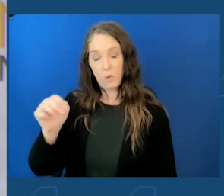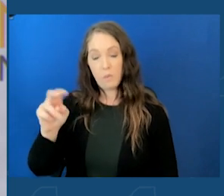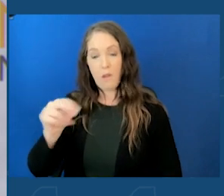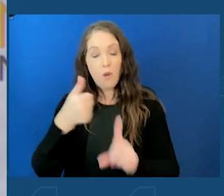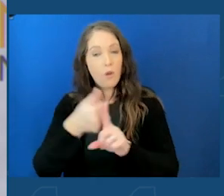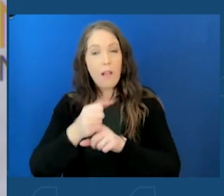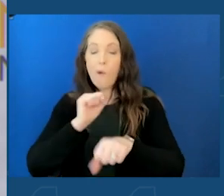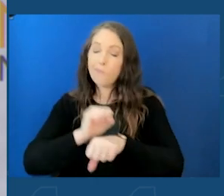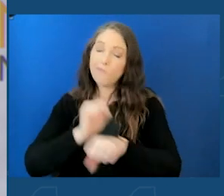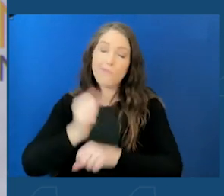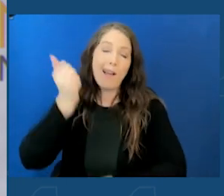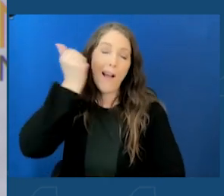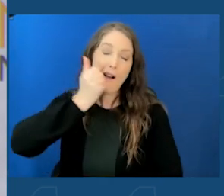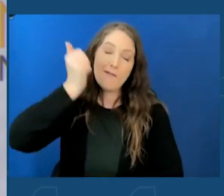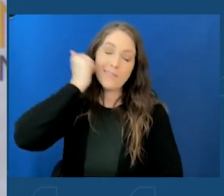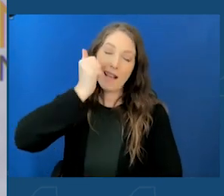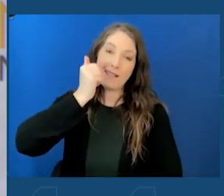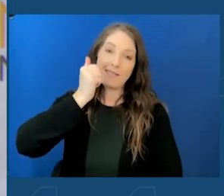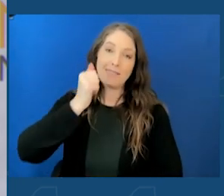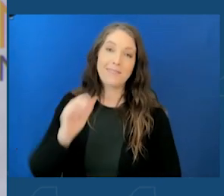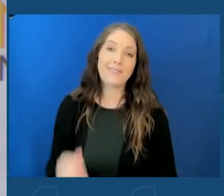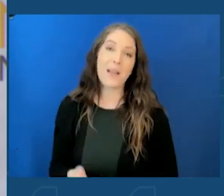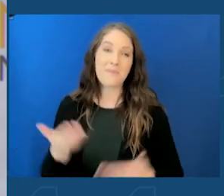well. So Margarita, please.